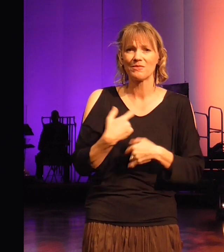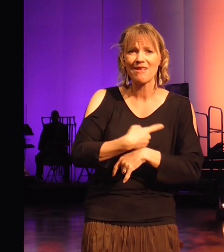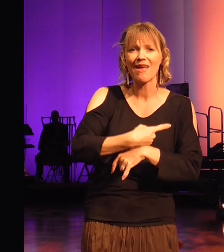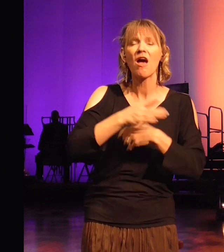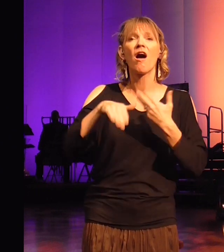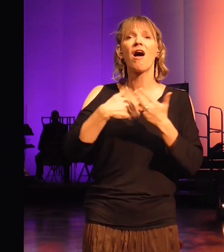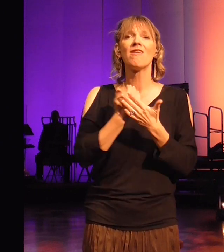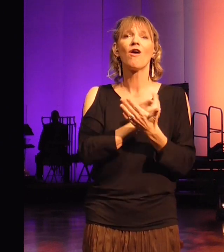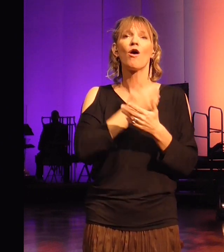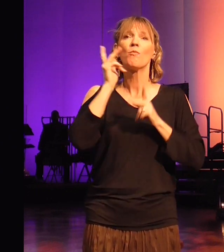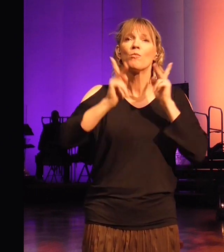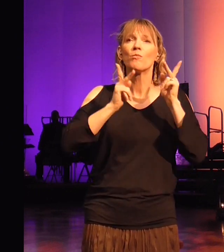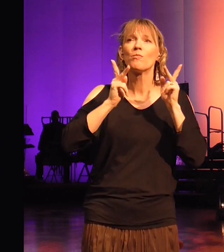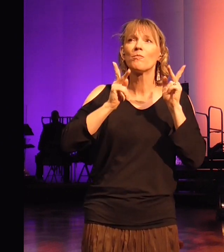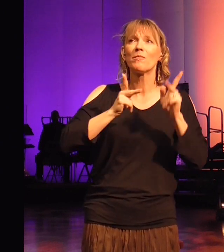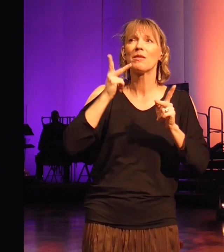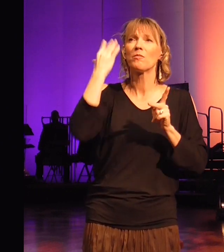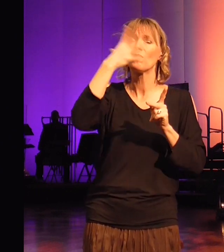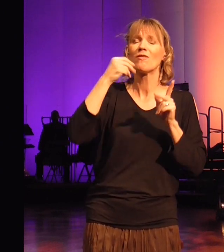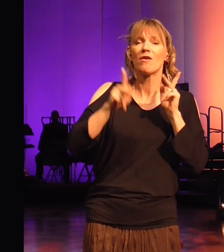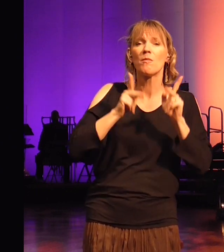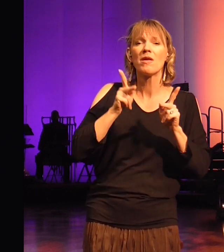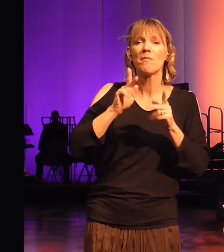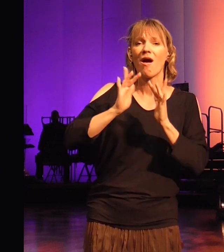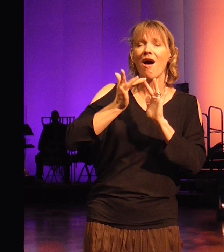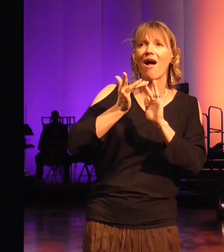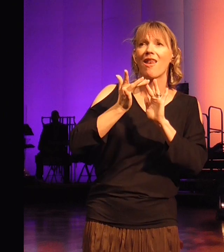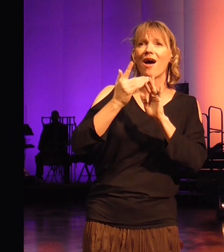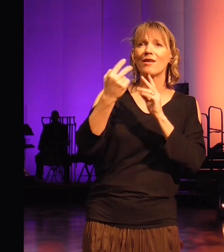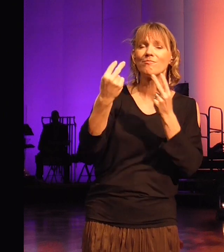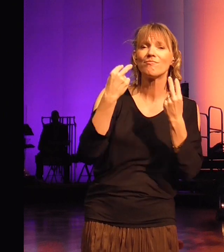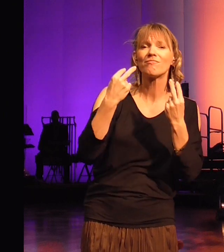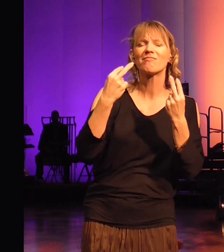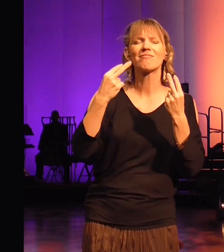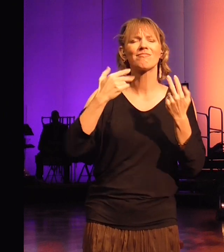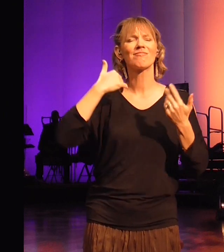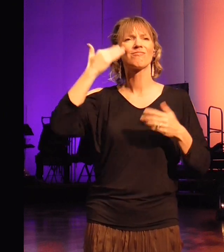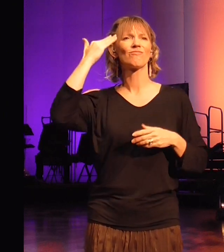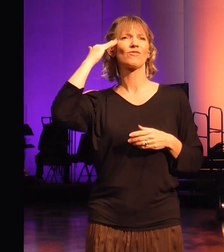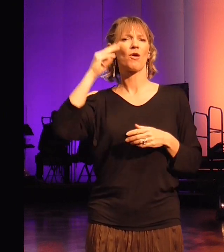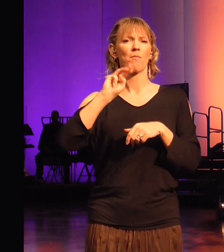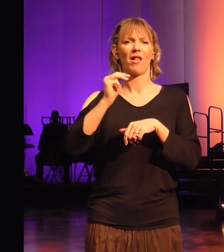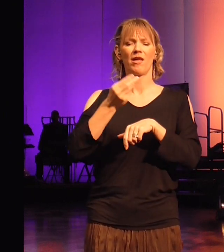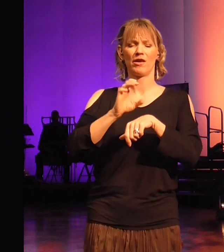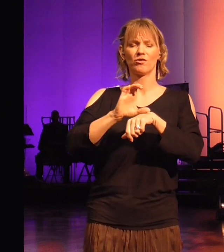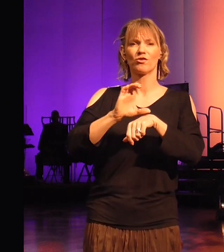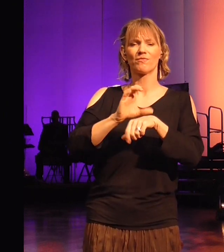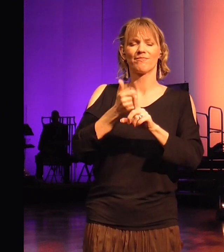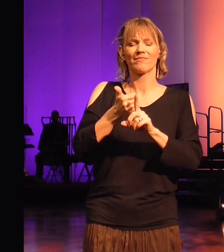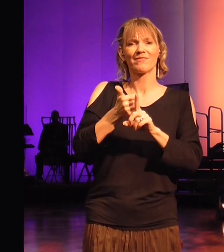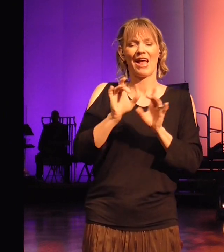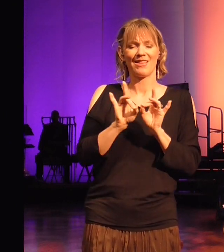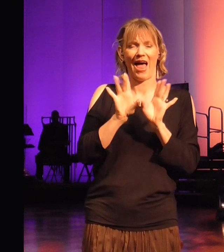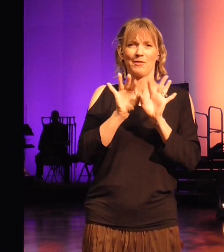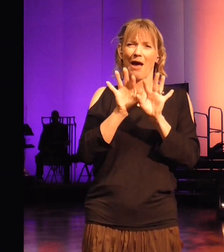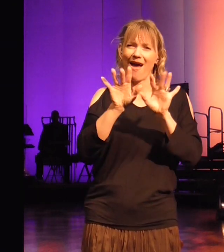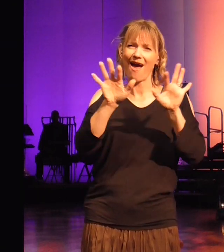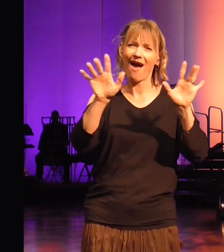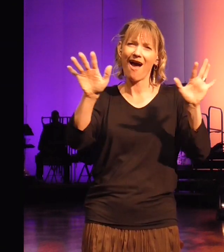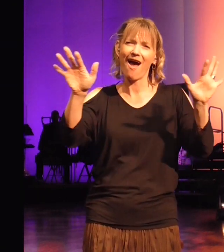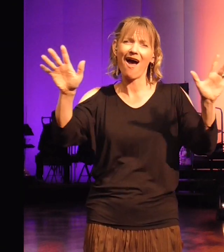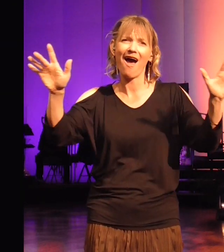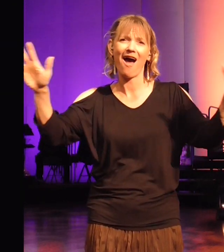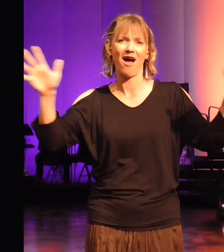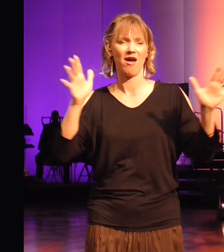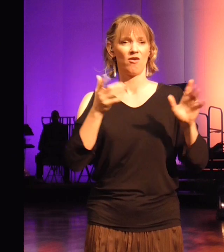folks online, I behold that Mile High Church is a lighthouse, and that light is shining forth from each one of